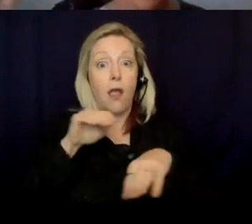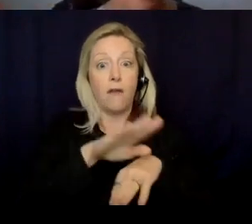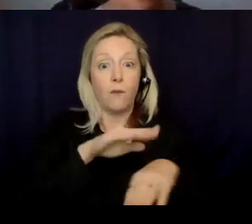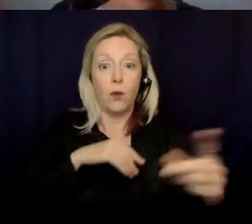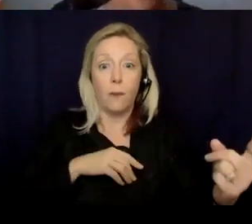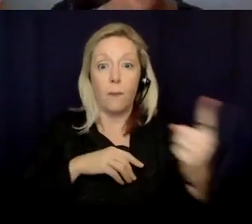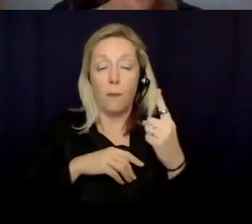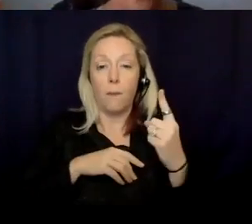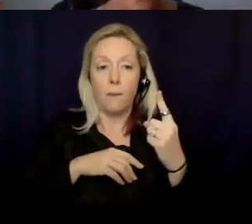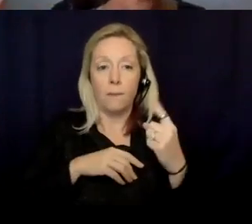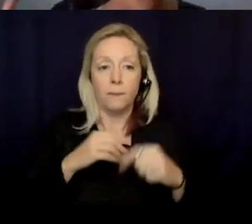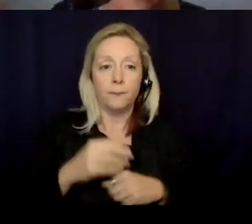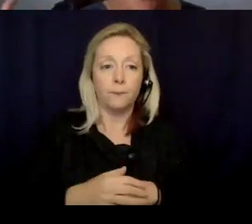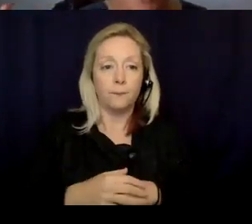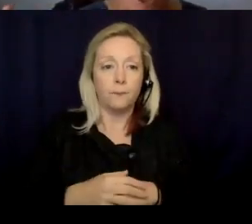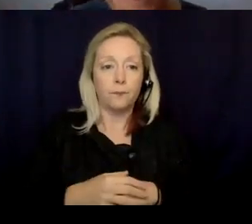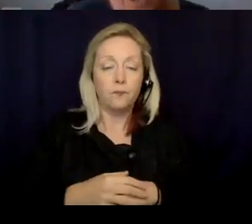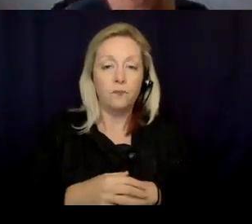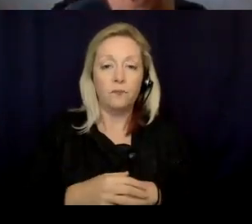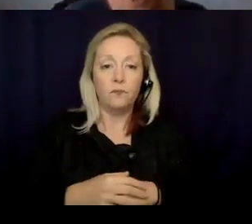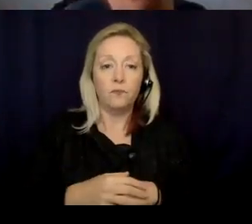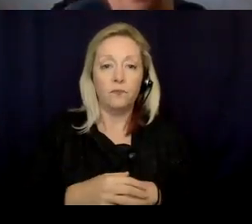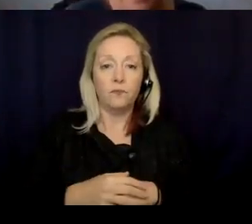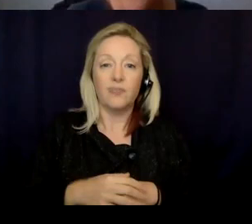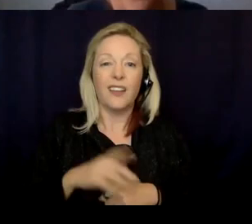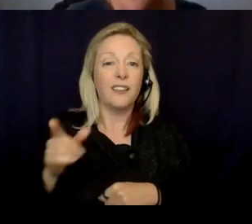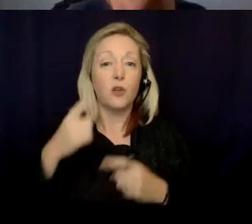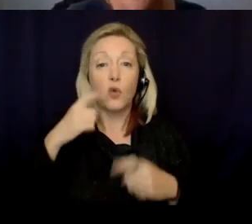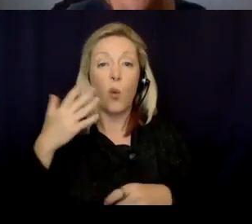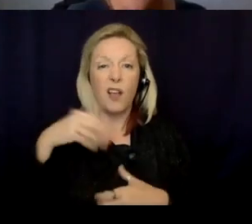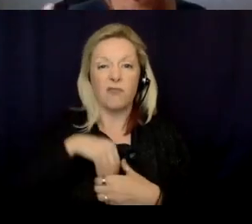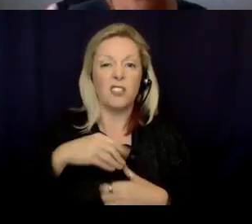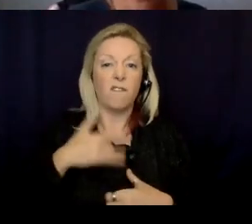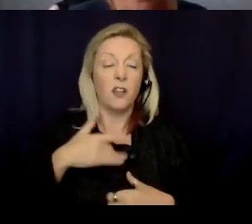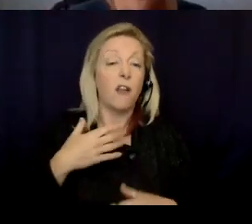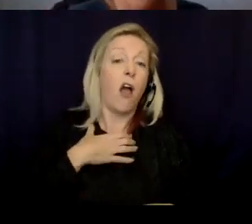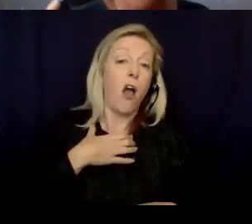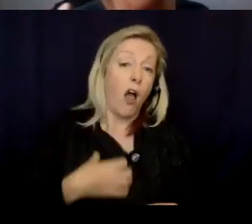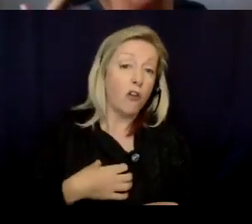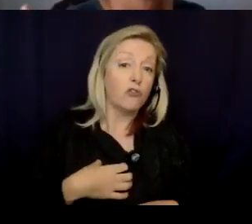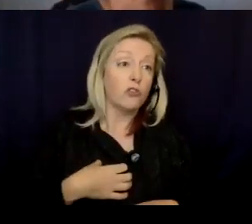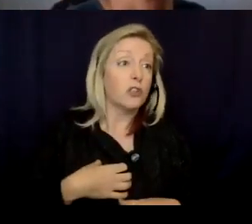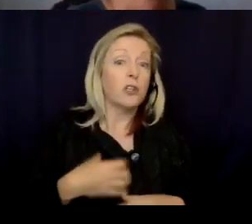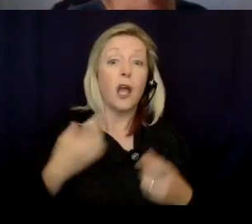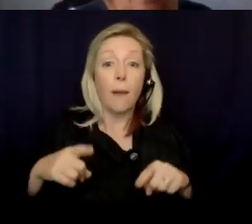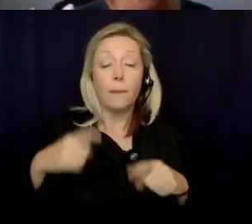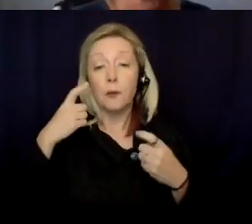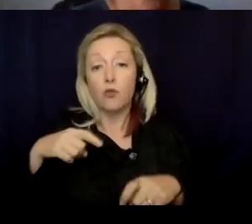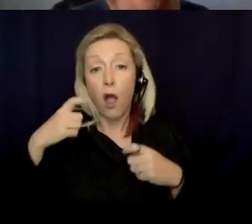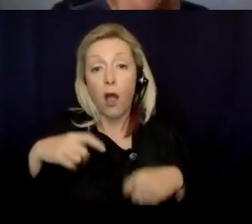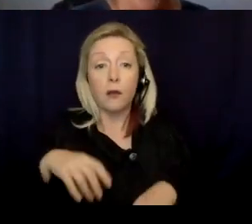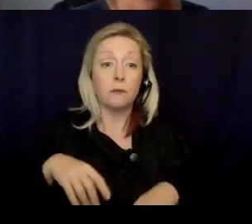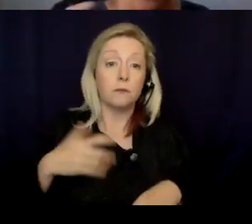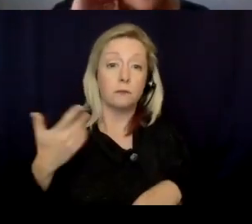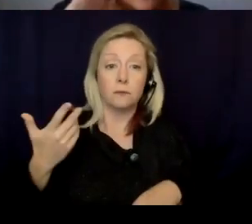other people. They just know I'm hungry and this is what I do when I'm hungry. This is the sound I make, or